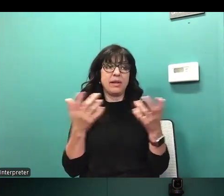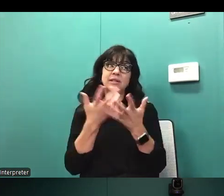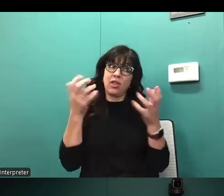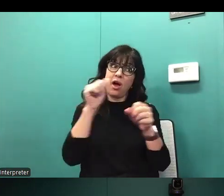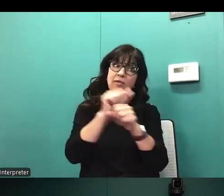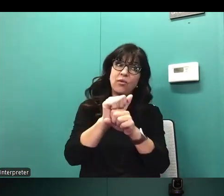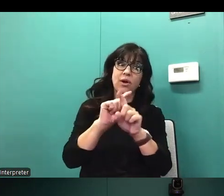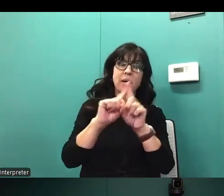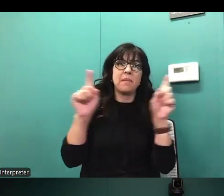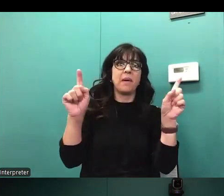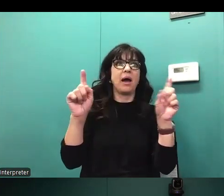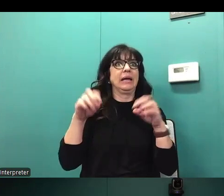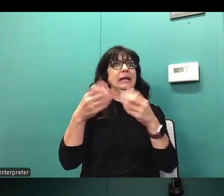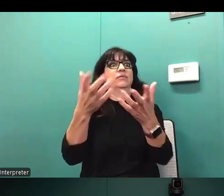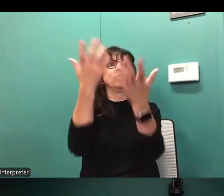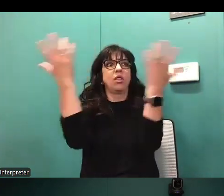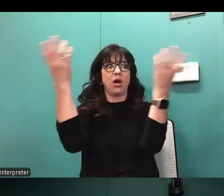it gives you a lot of information.